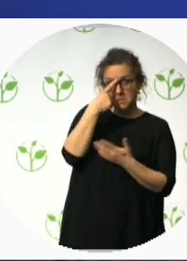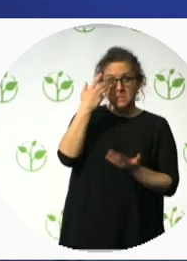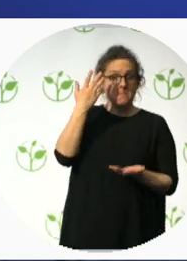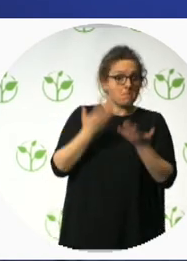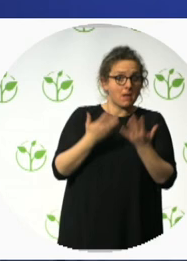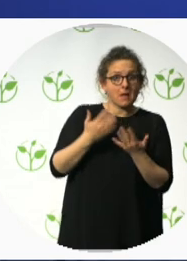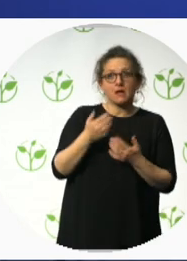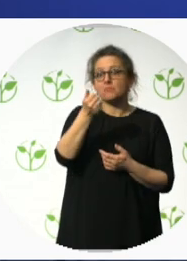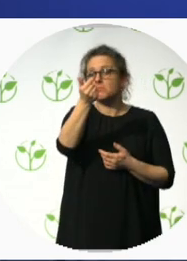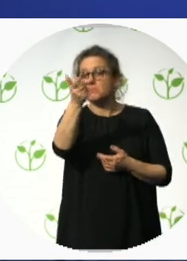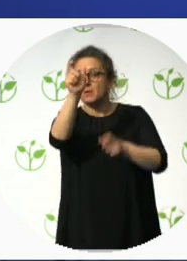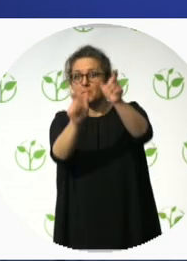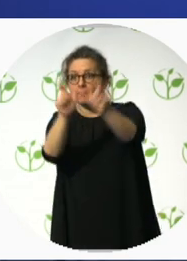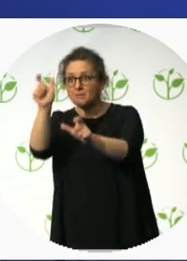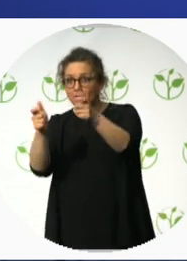presumptuous of me?